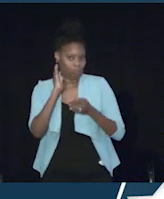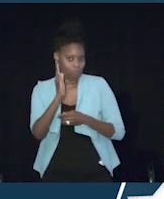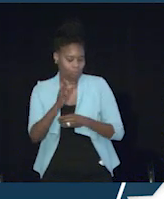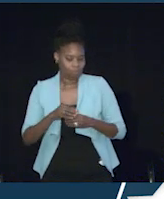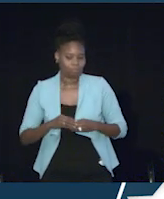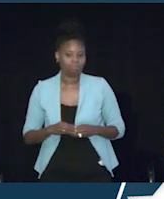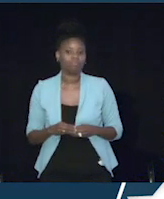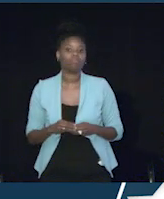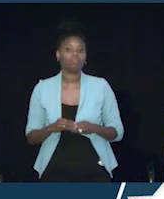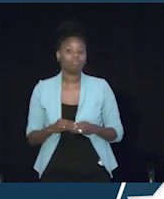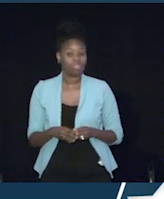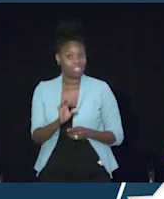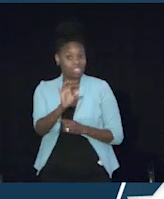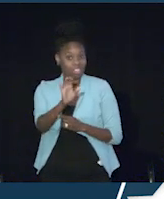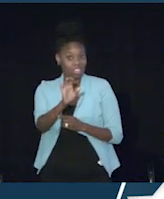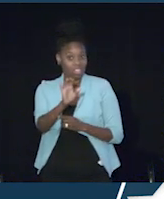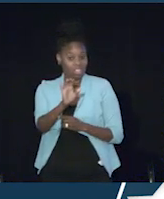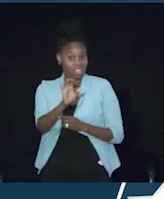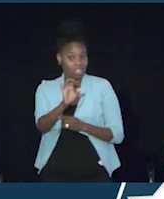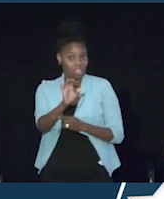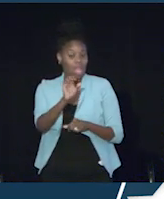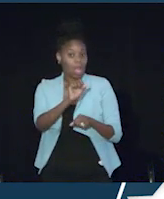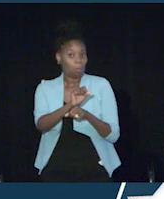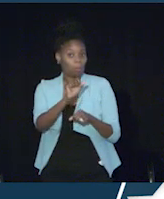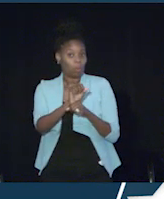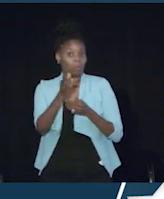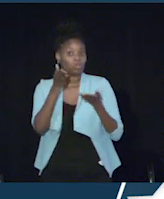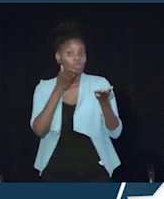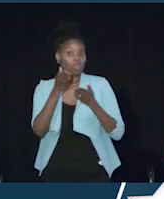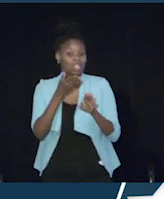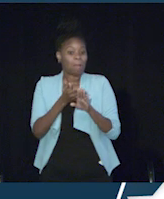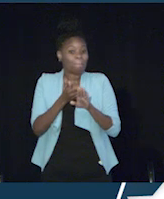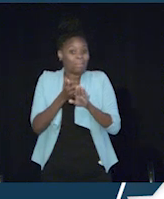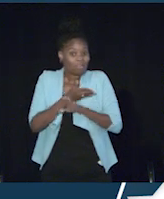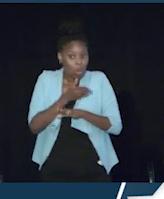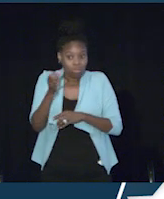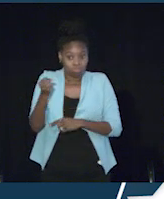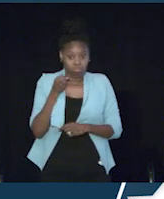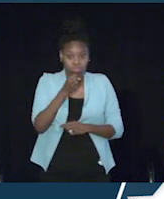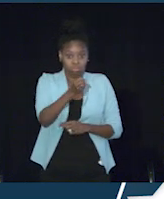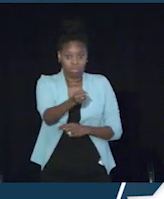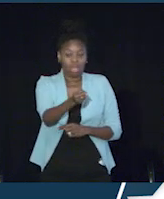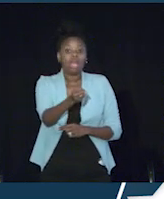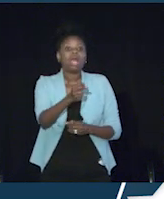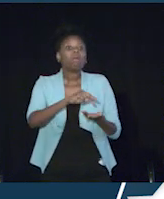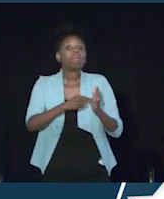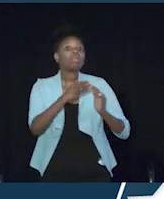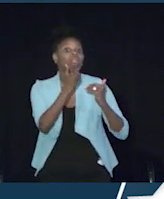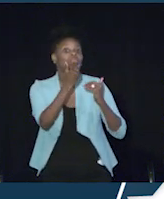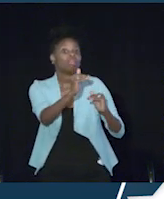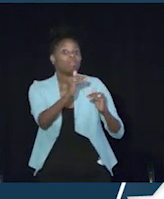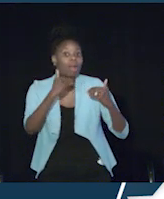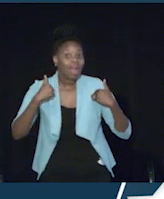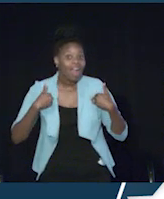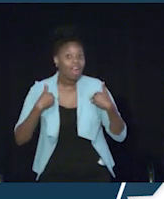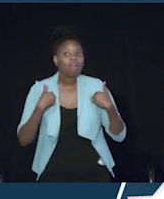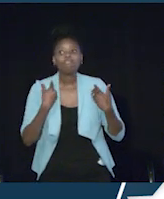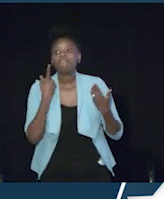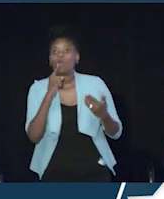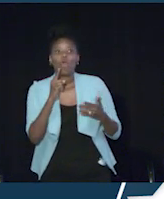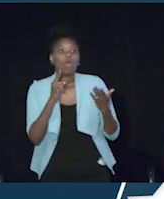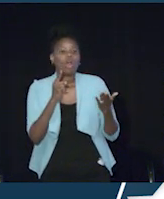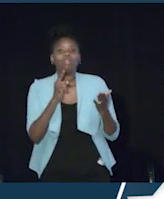Employment services before placement may include, but they're not limited to, activities such as developing